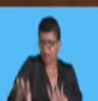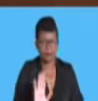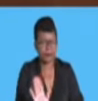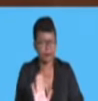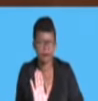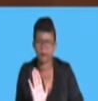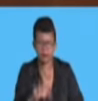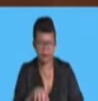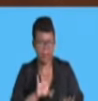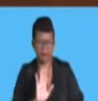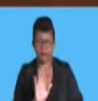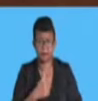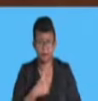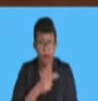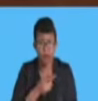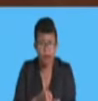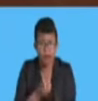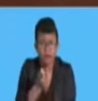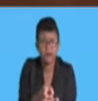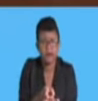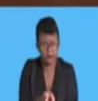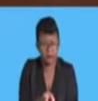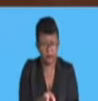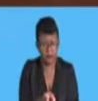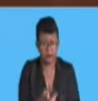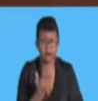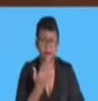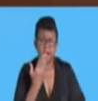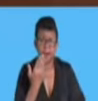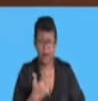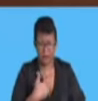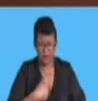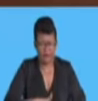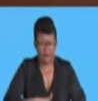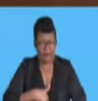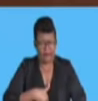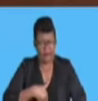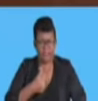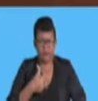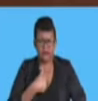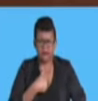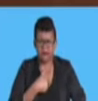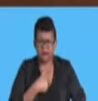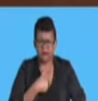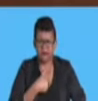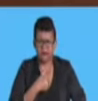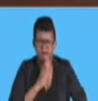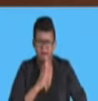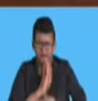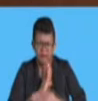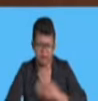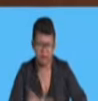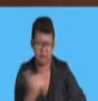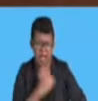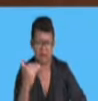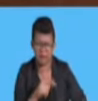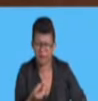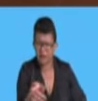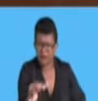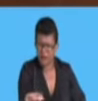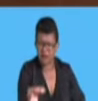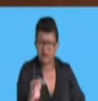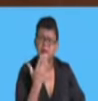Against this backdrop, Madam Speaker, I'm humbled and touched by His Excellency's plea that we must aspire to